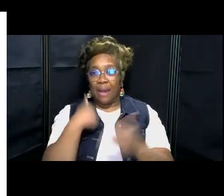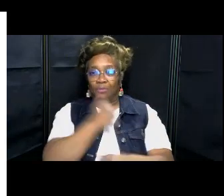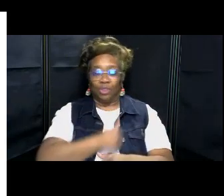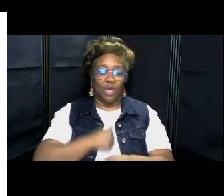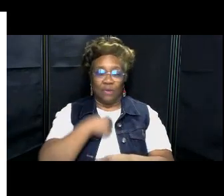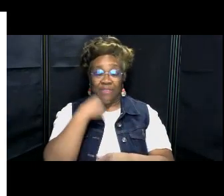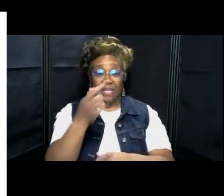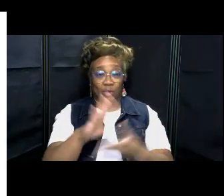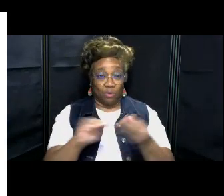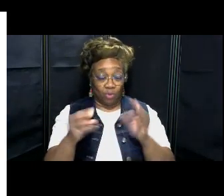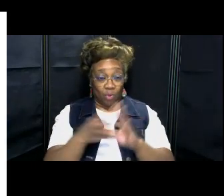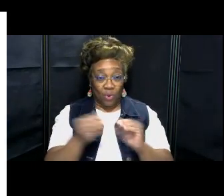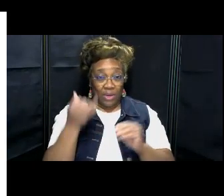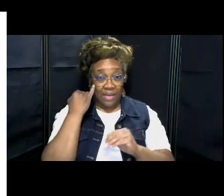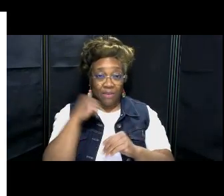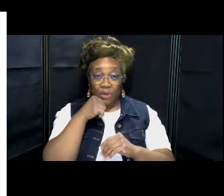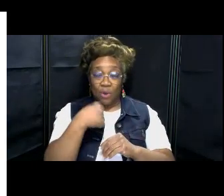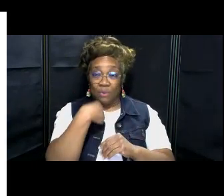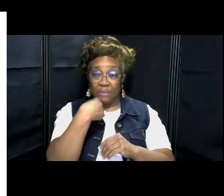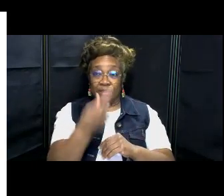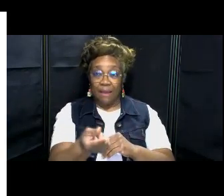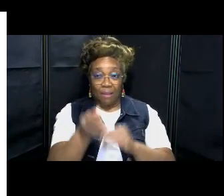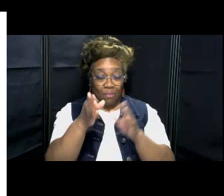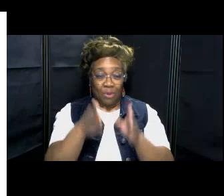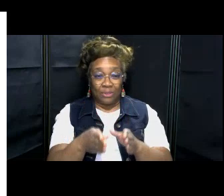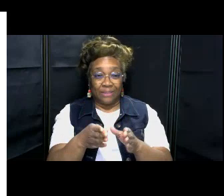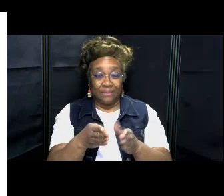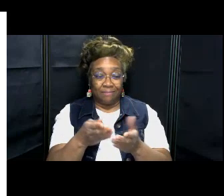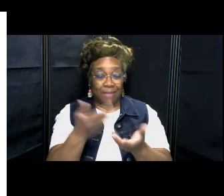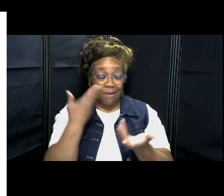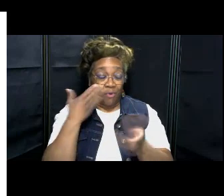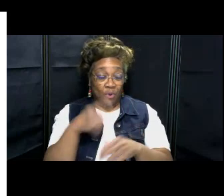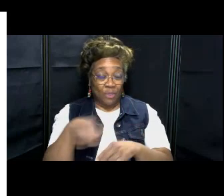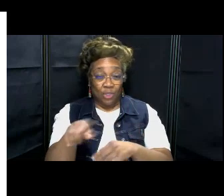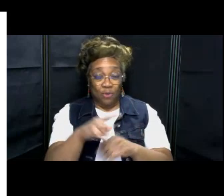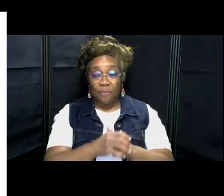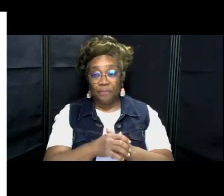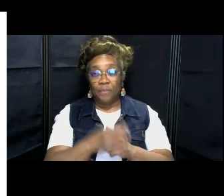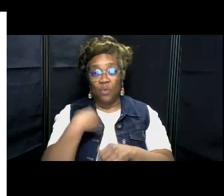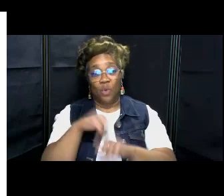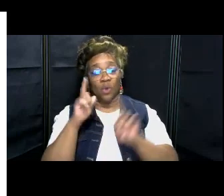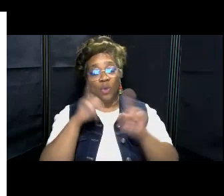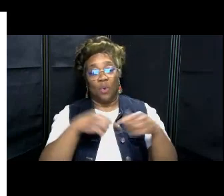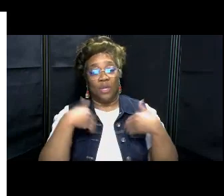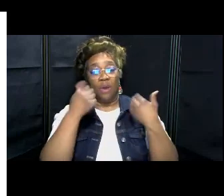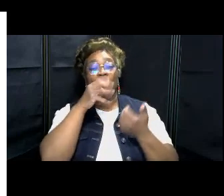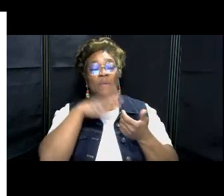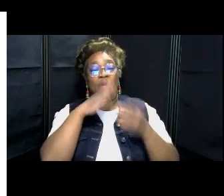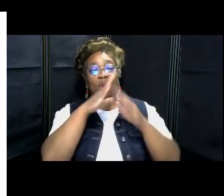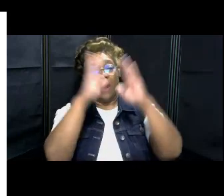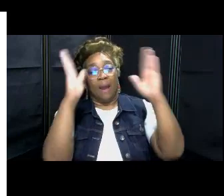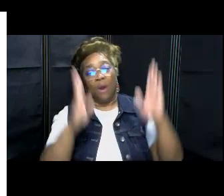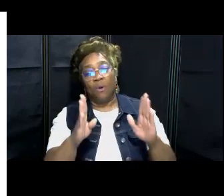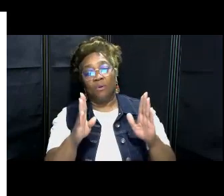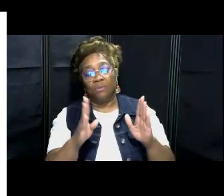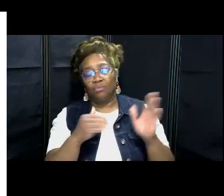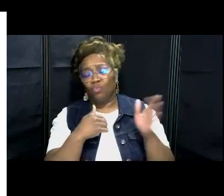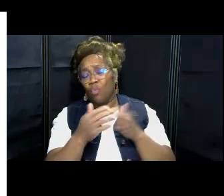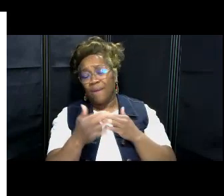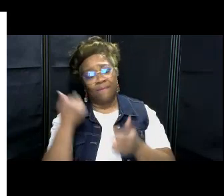story, but if you don't tell nobody it's you, they won't know it's you. But we went to this young lady's house, and for whatever